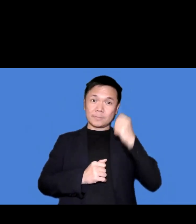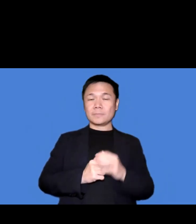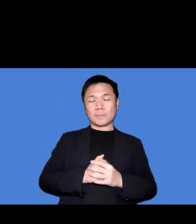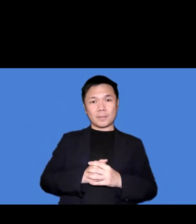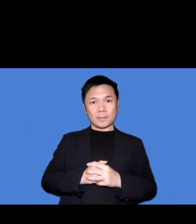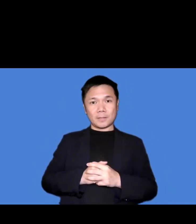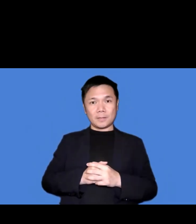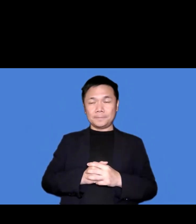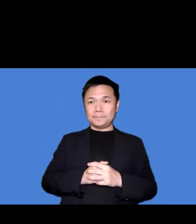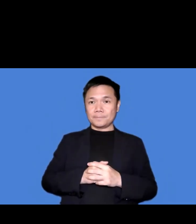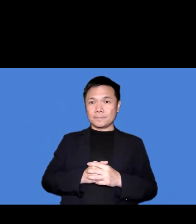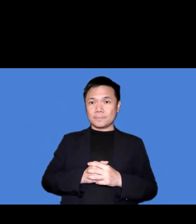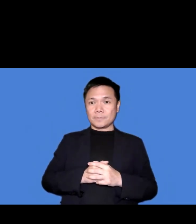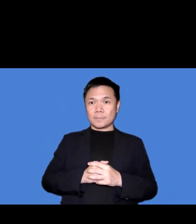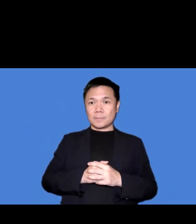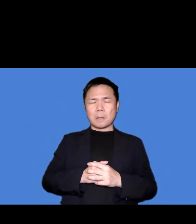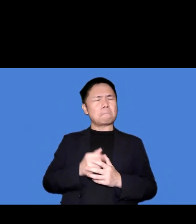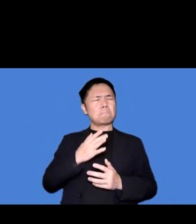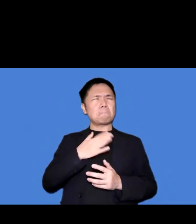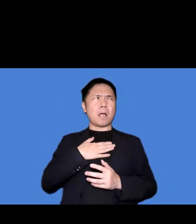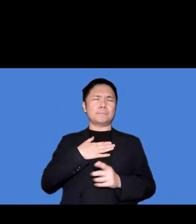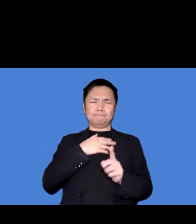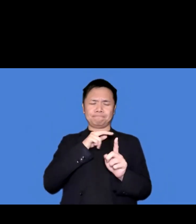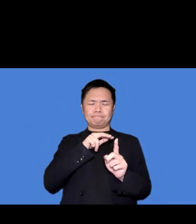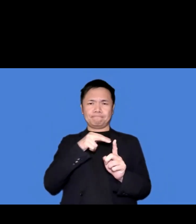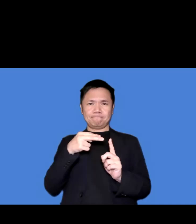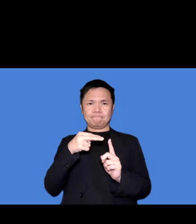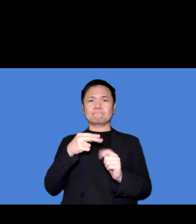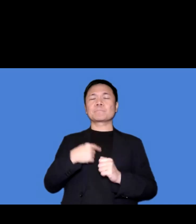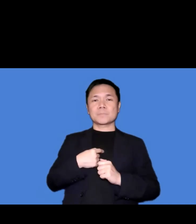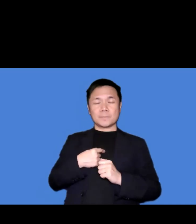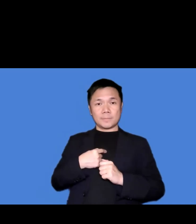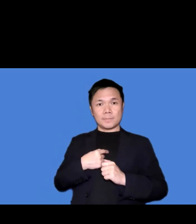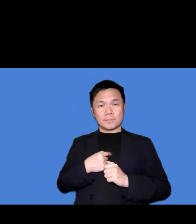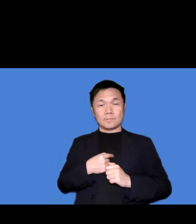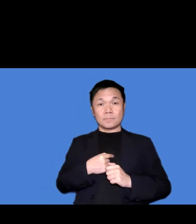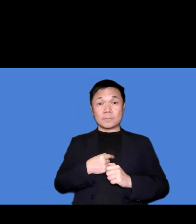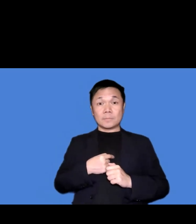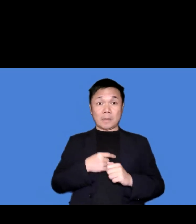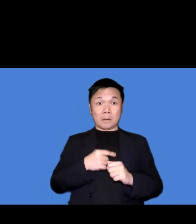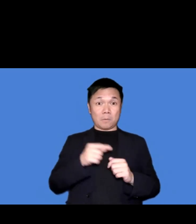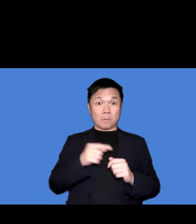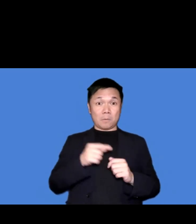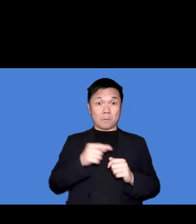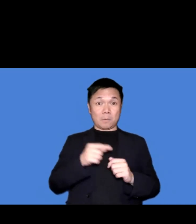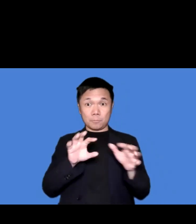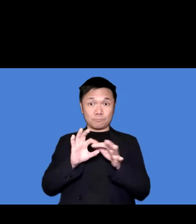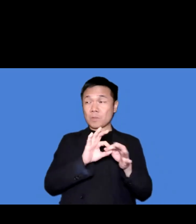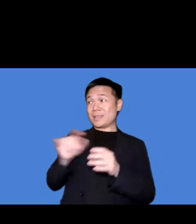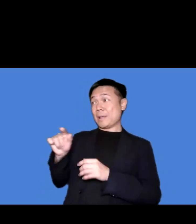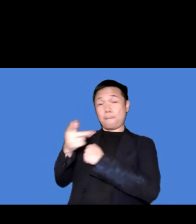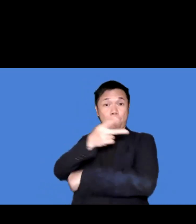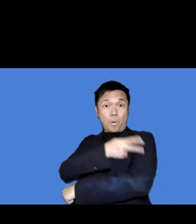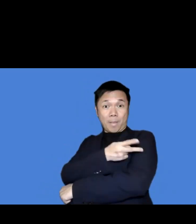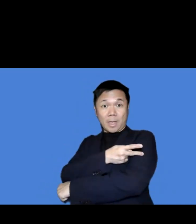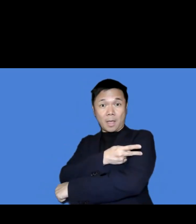Yeah, in my opinion, because as with the panelists, Sister Pratima Gurung has also shared the